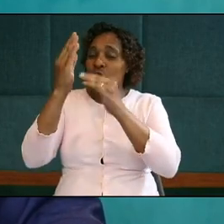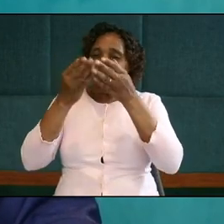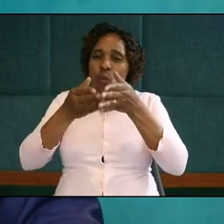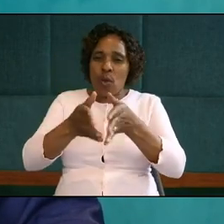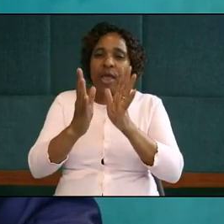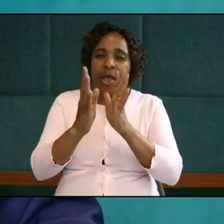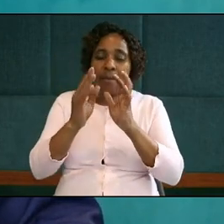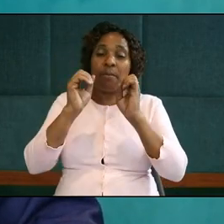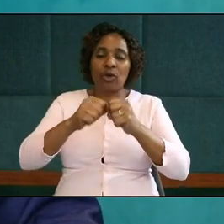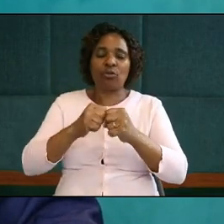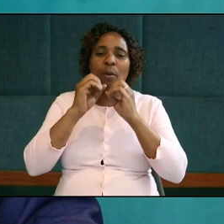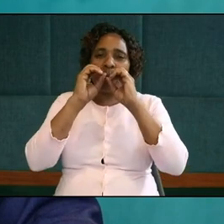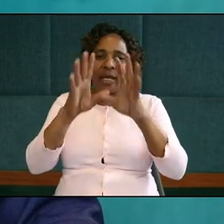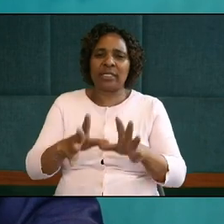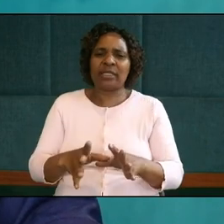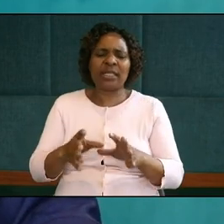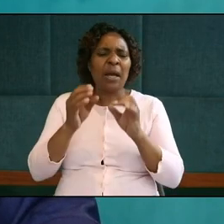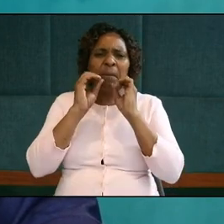know.